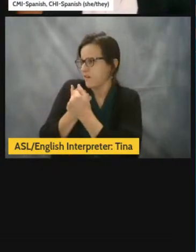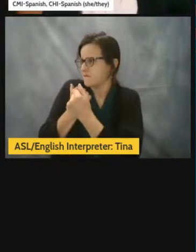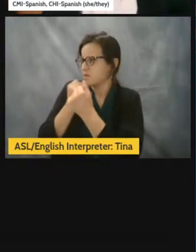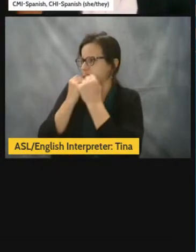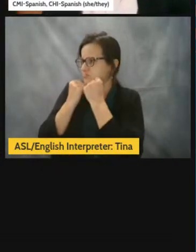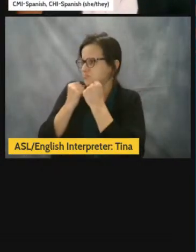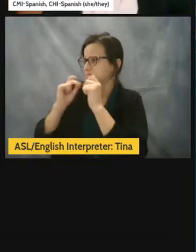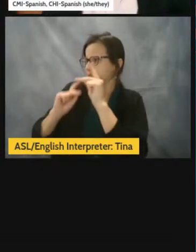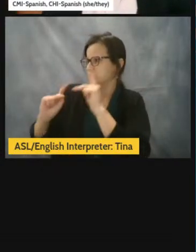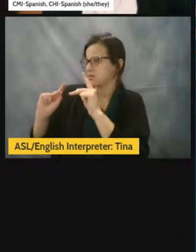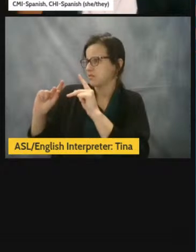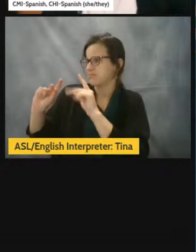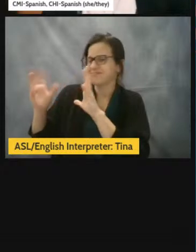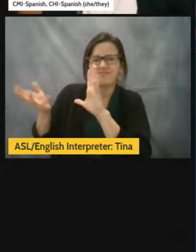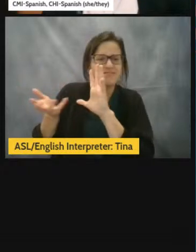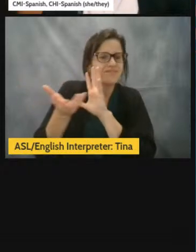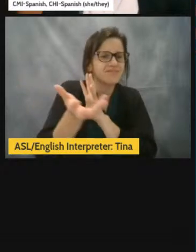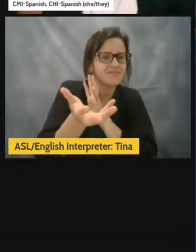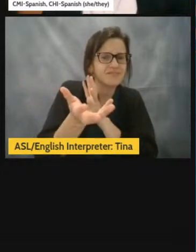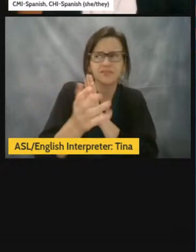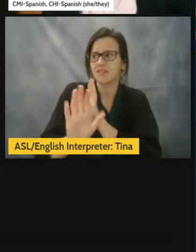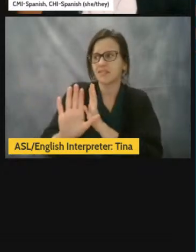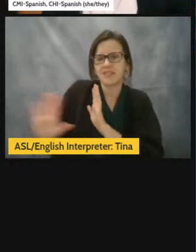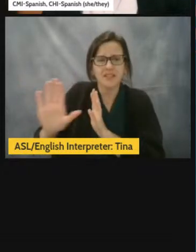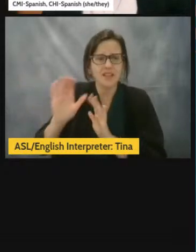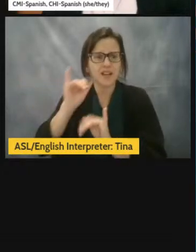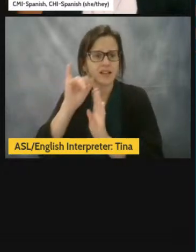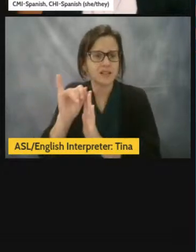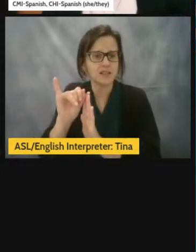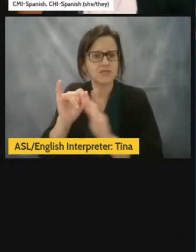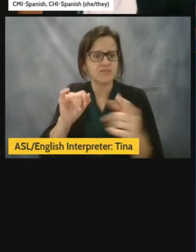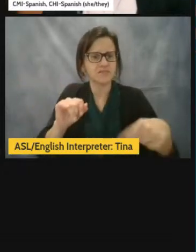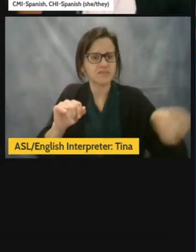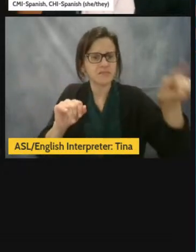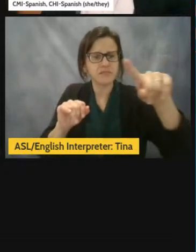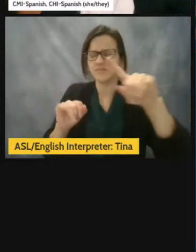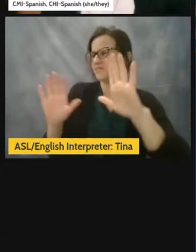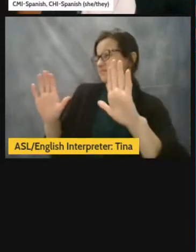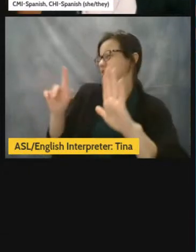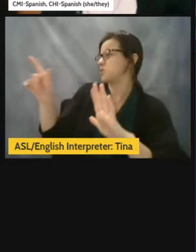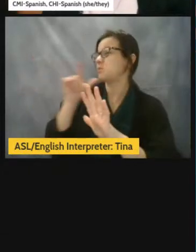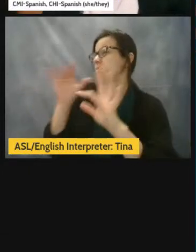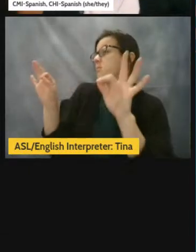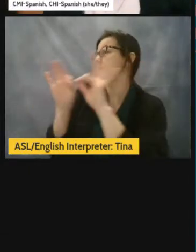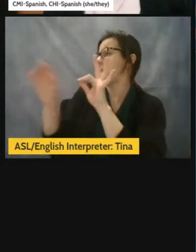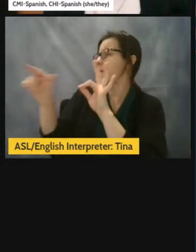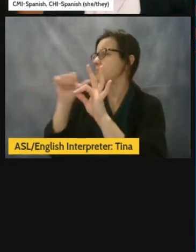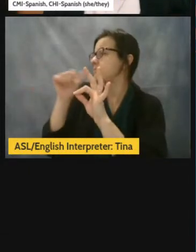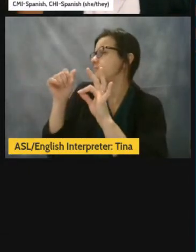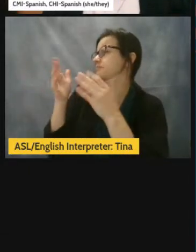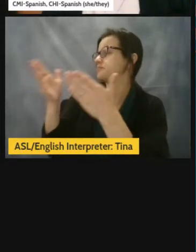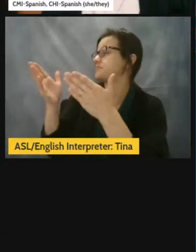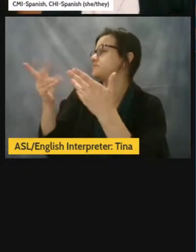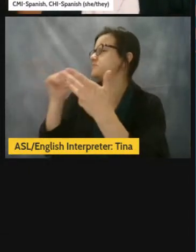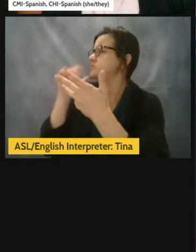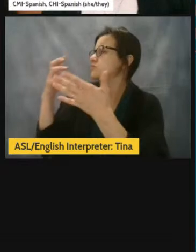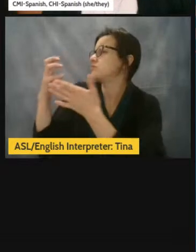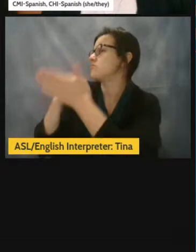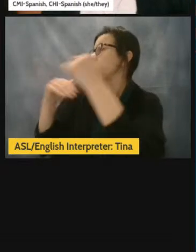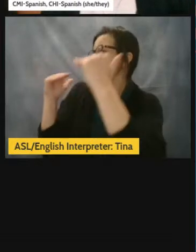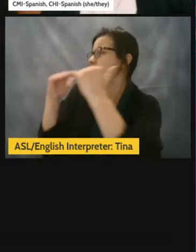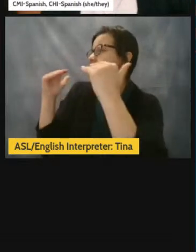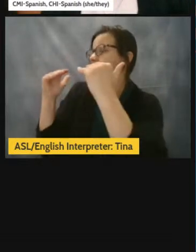and your loved ones, you don't matter to me and you don't exist. And I don't think you should deserve the same things as everyone else, okay? So